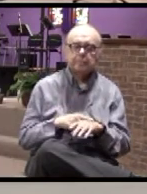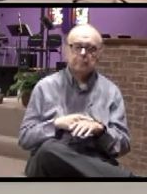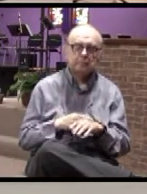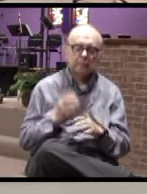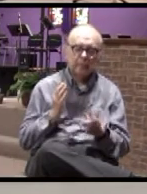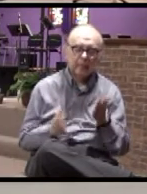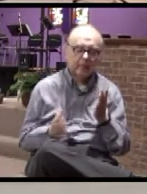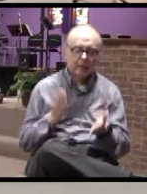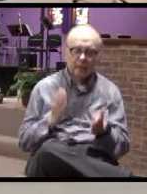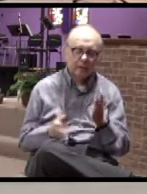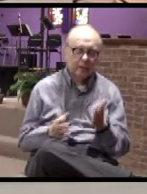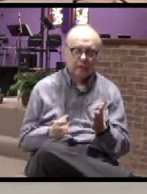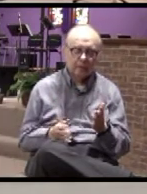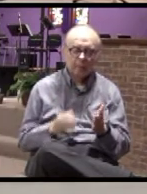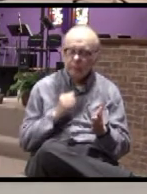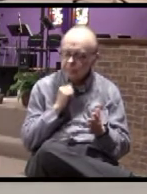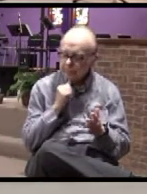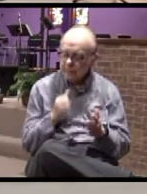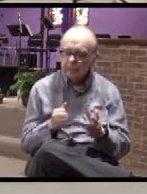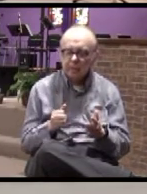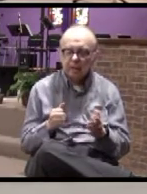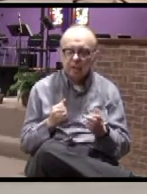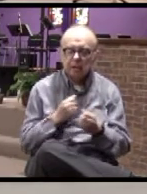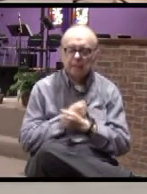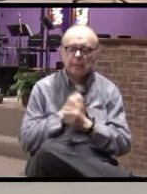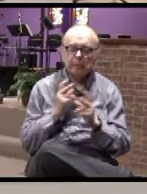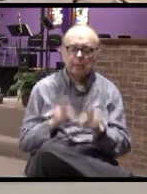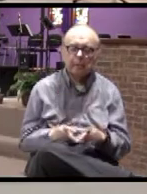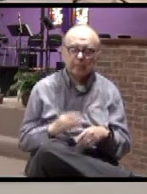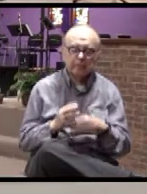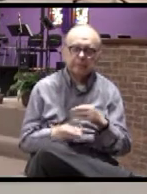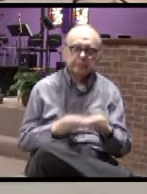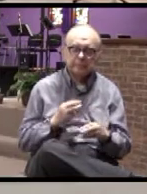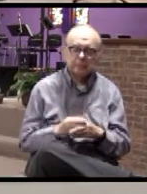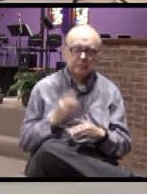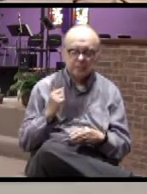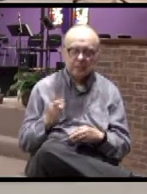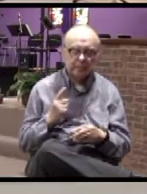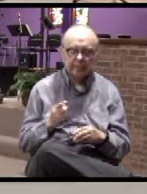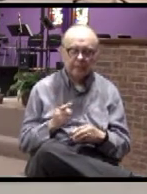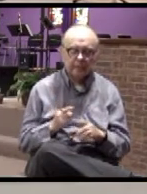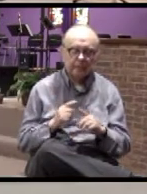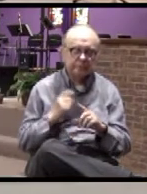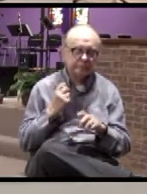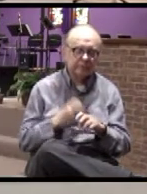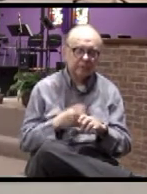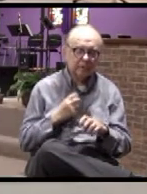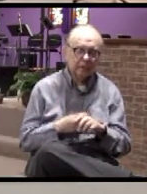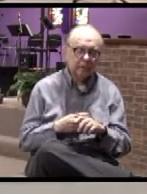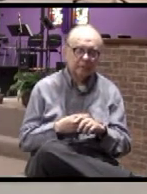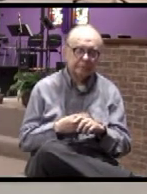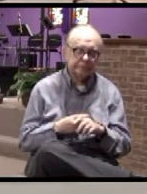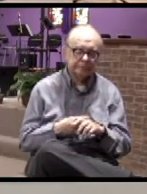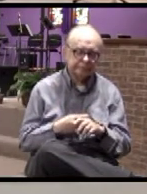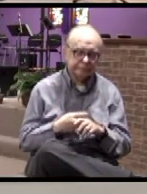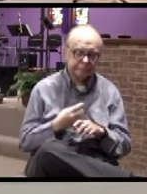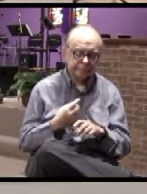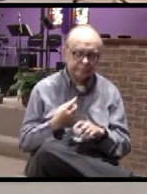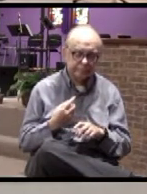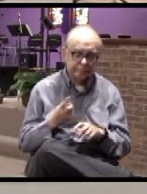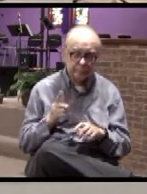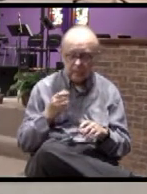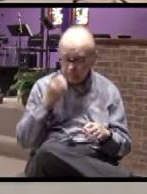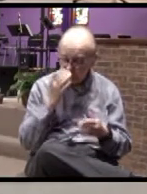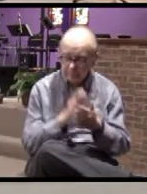one of the most unlovable person in the whole world. And I know you might think that that's very difficult for y'all to